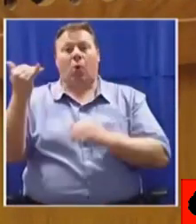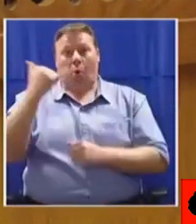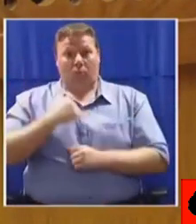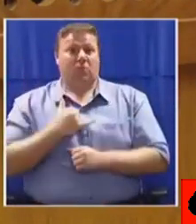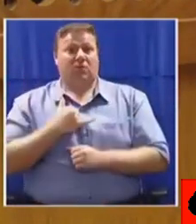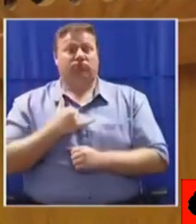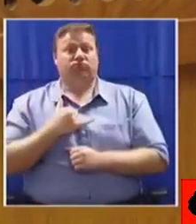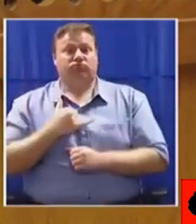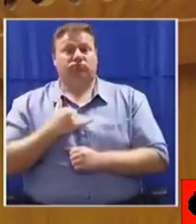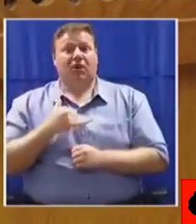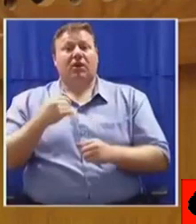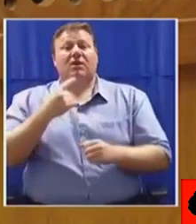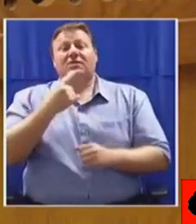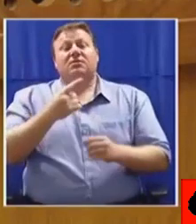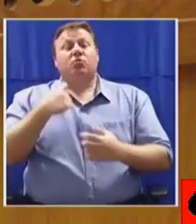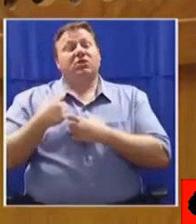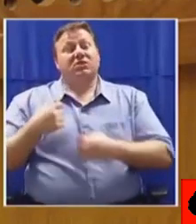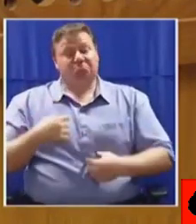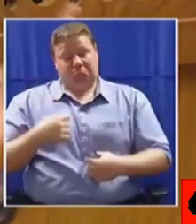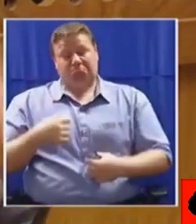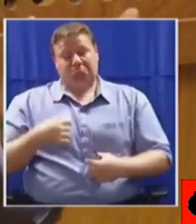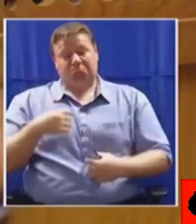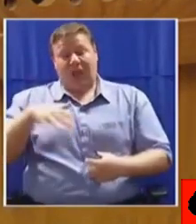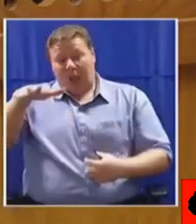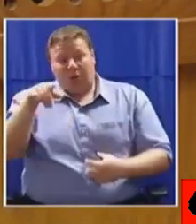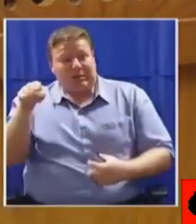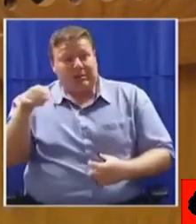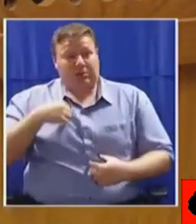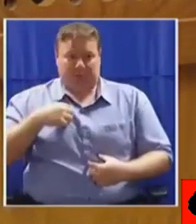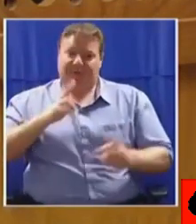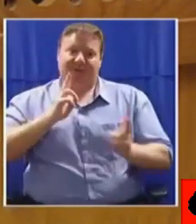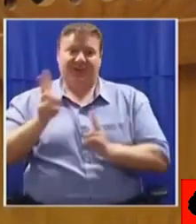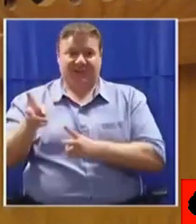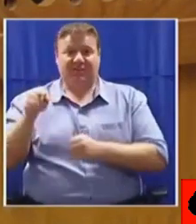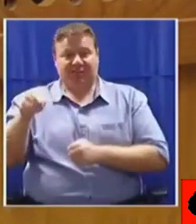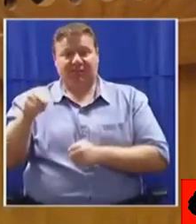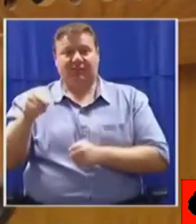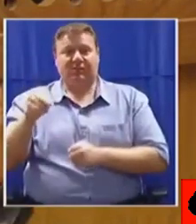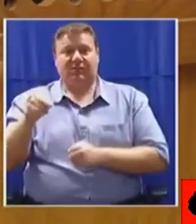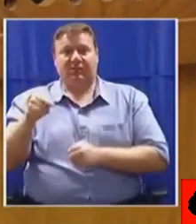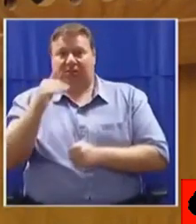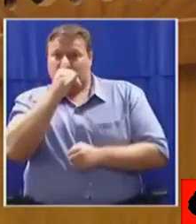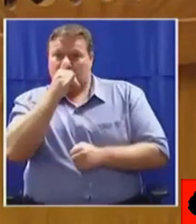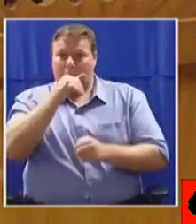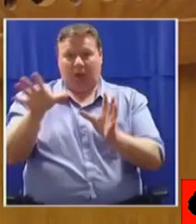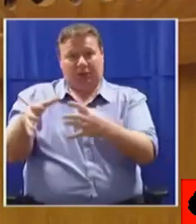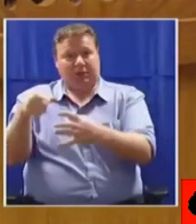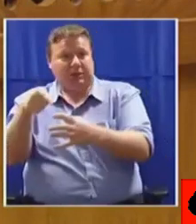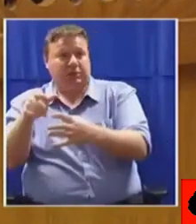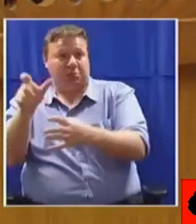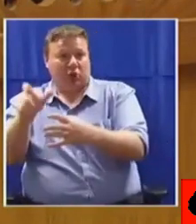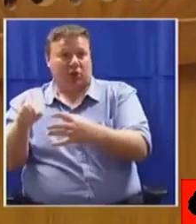I visited as a party leader, there's a gangster who is holding the entire